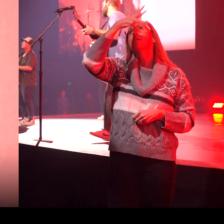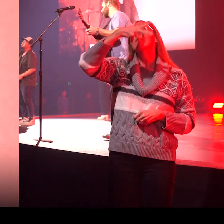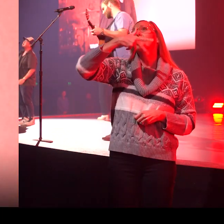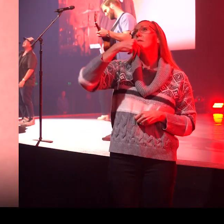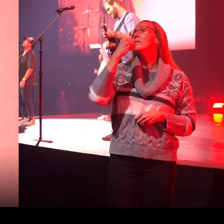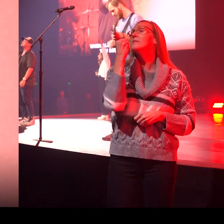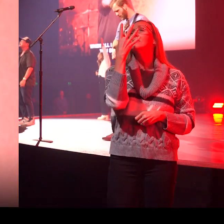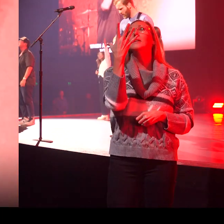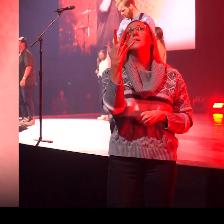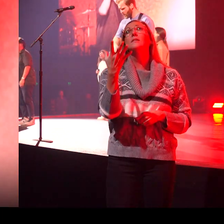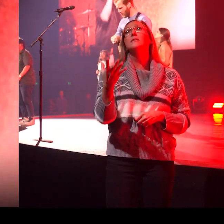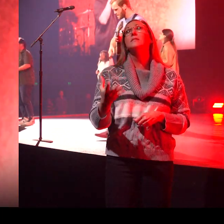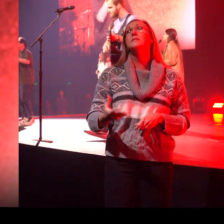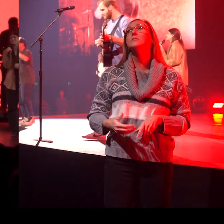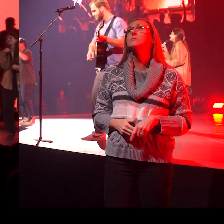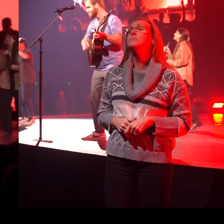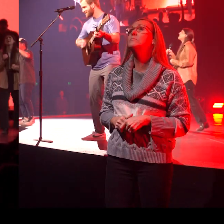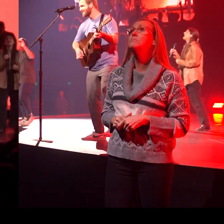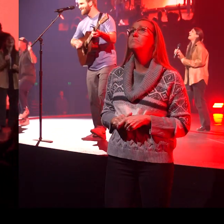beauty.